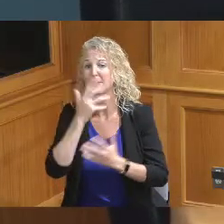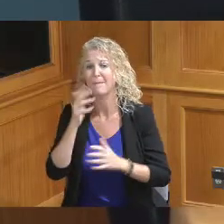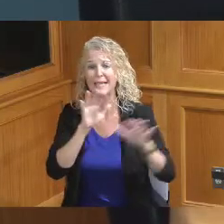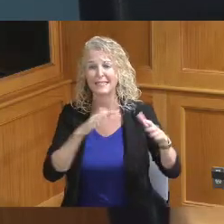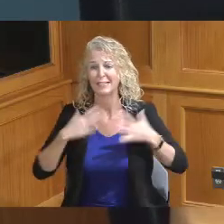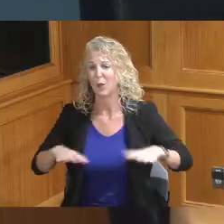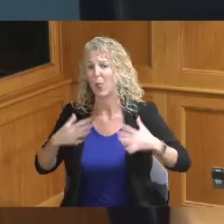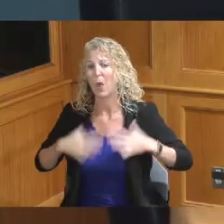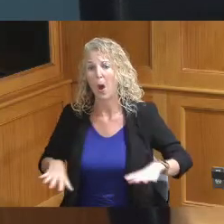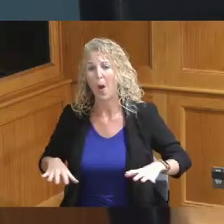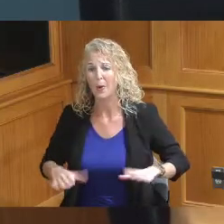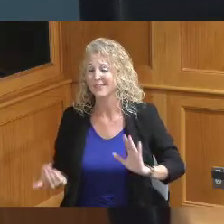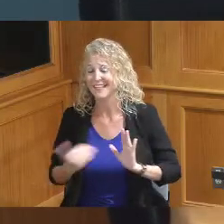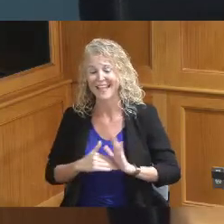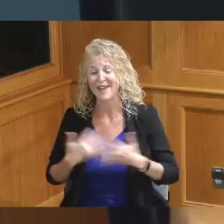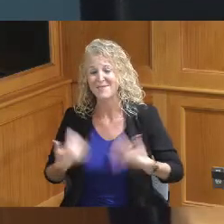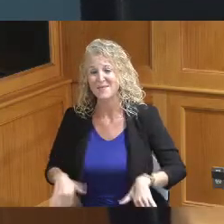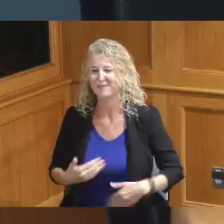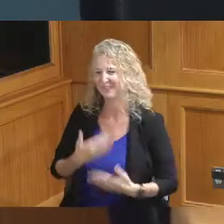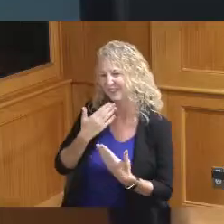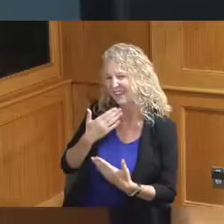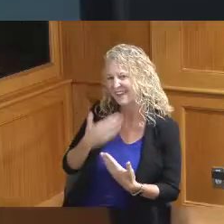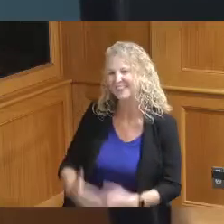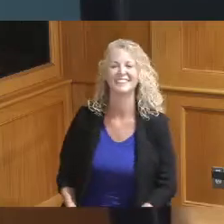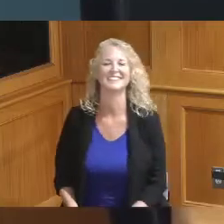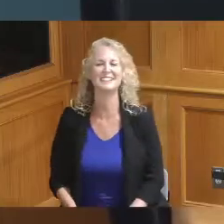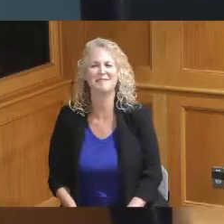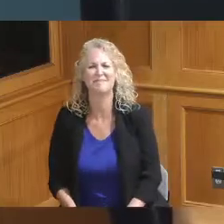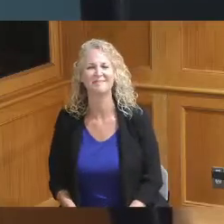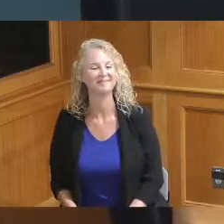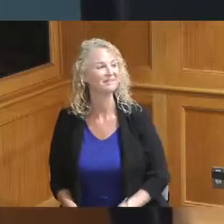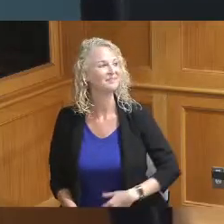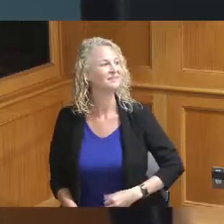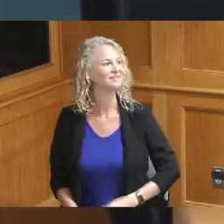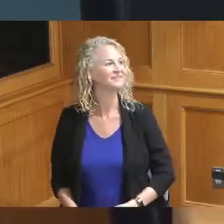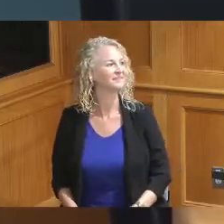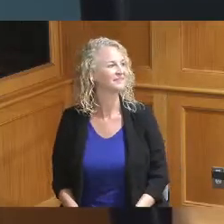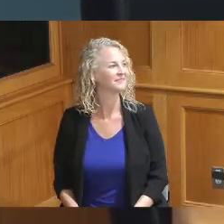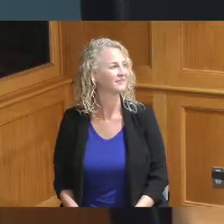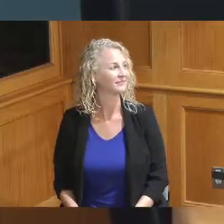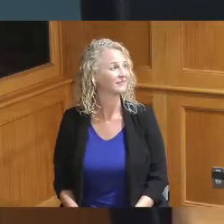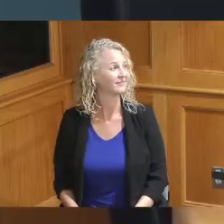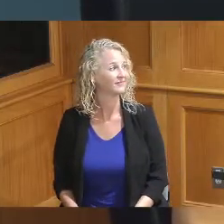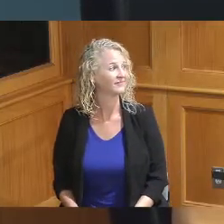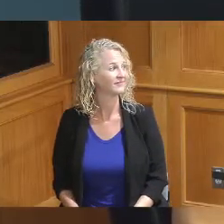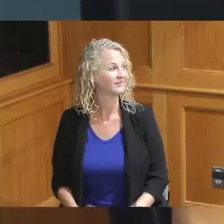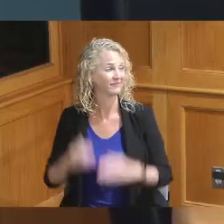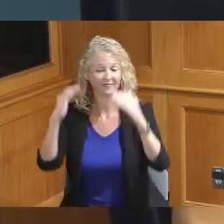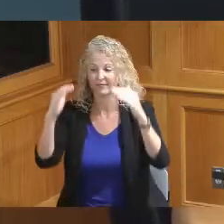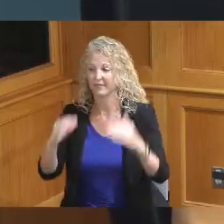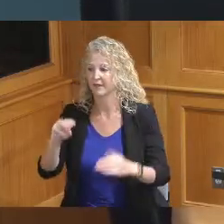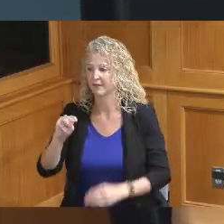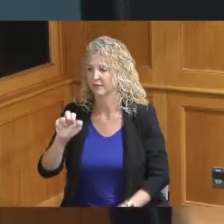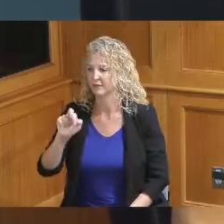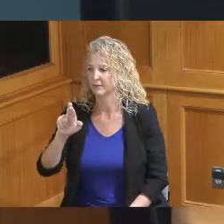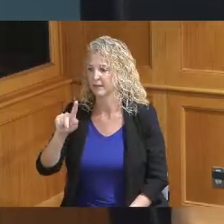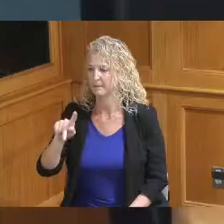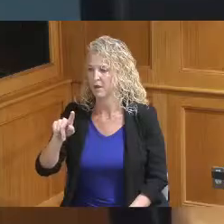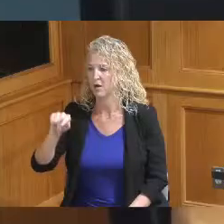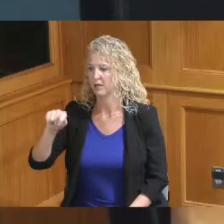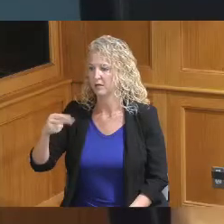for being here. You're styling again today. Yeah, thank you. Looking good. All right, thank you. Our next speaker is Mark Thomas.